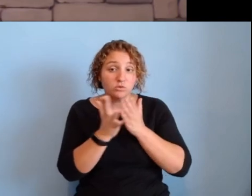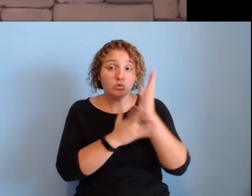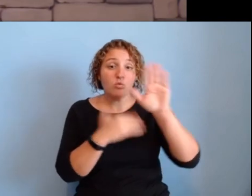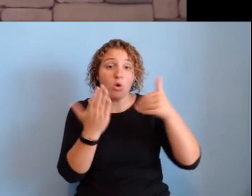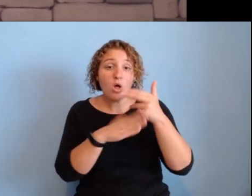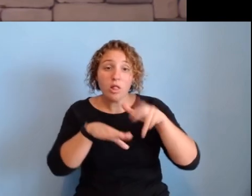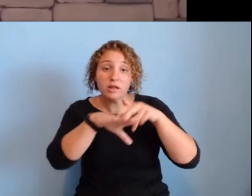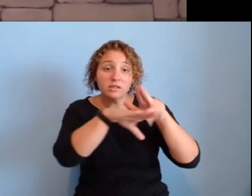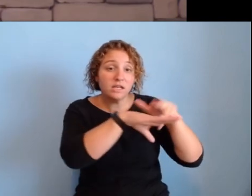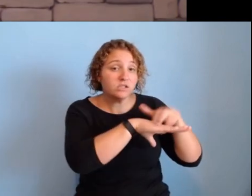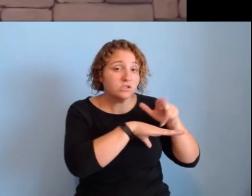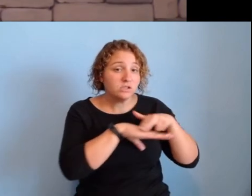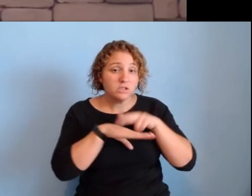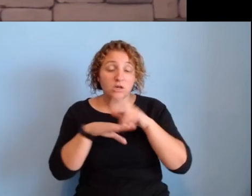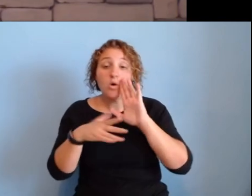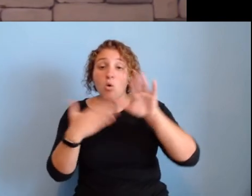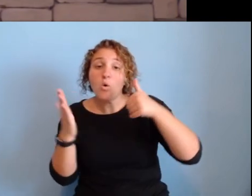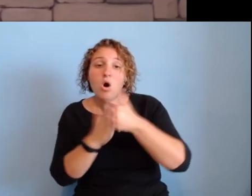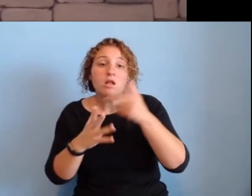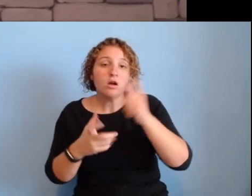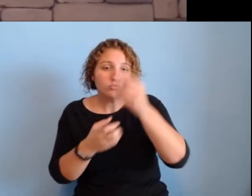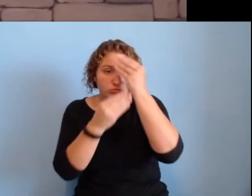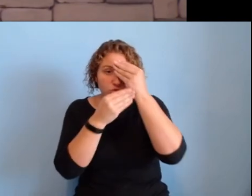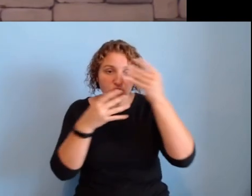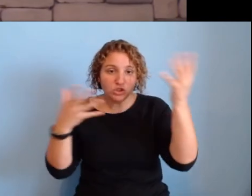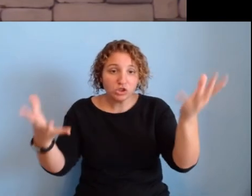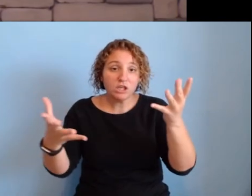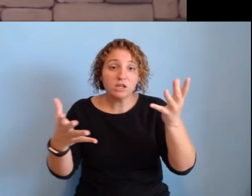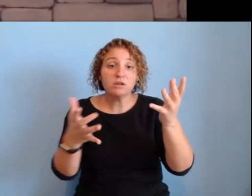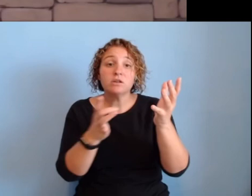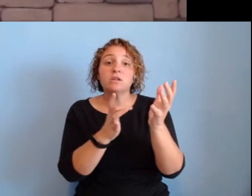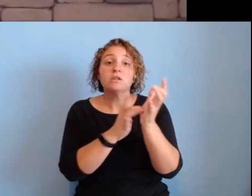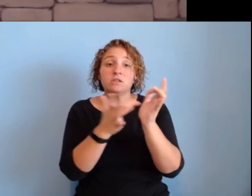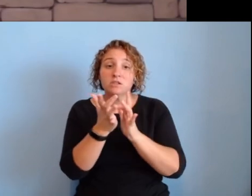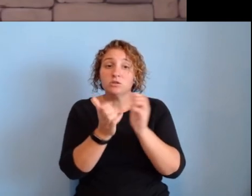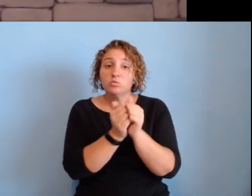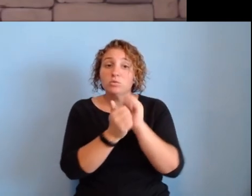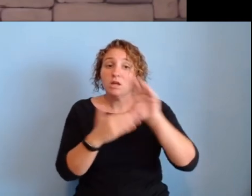Our job is to share the gospel with everyone. But he has to know or you deny his attribute.